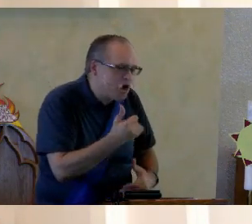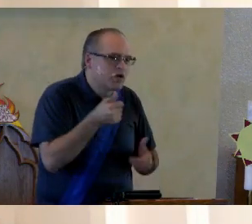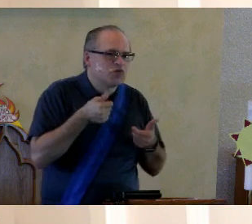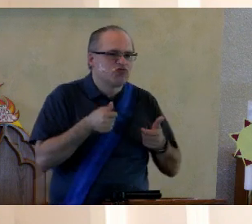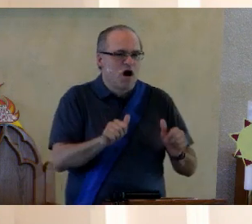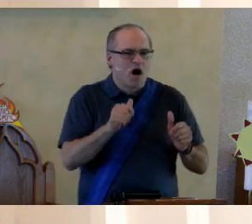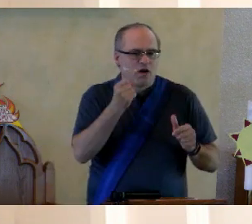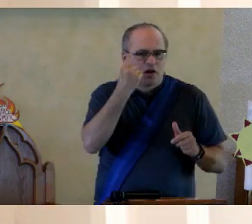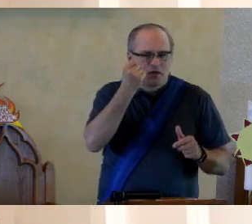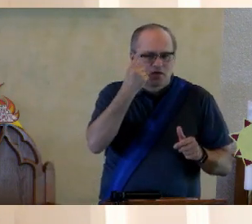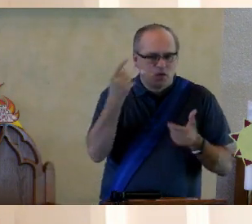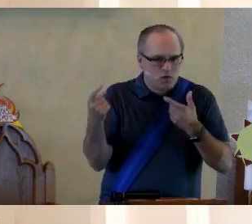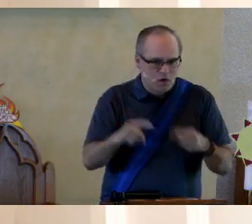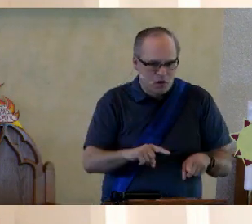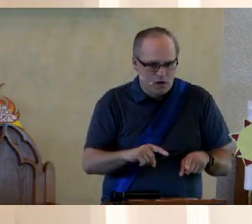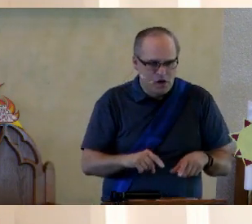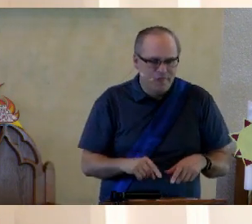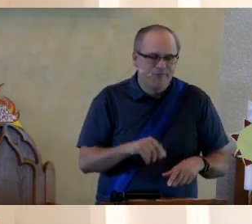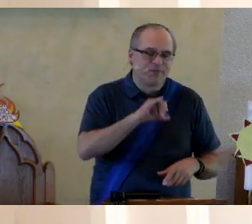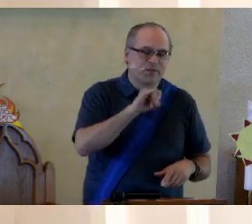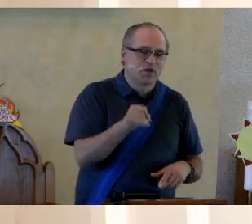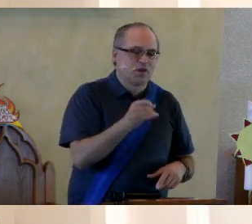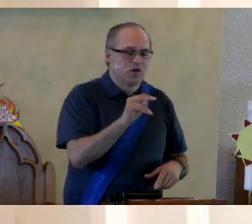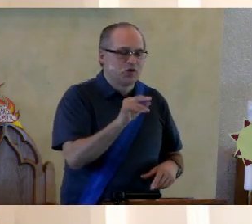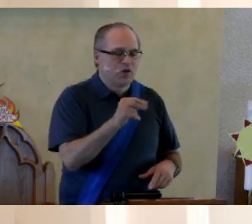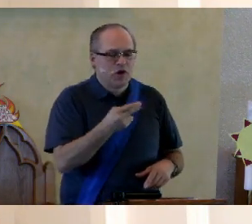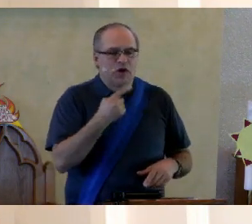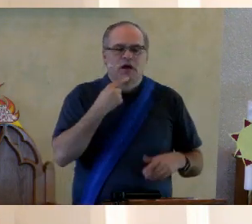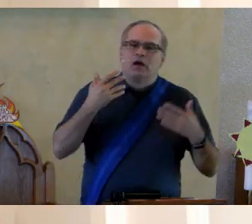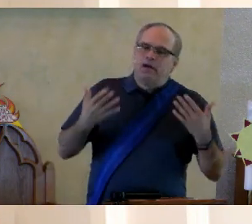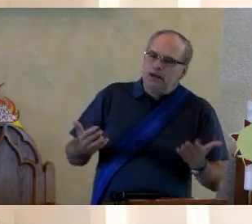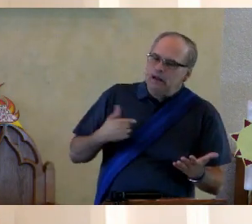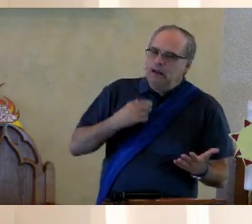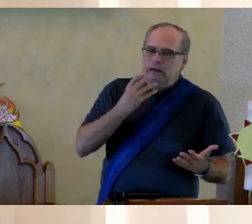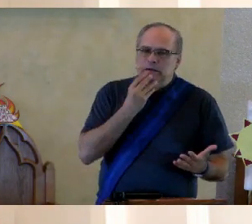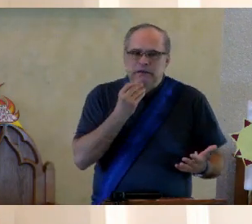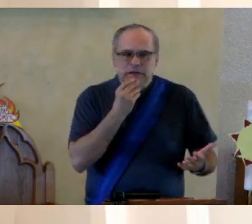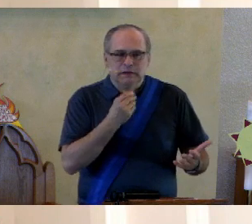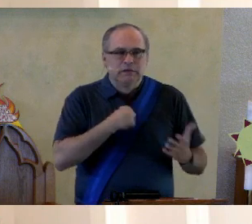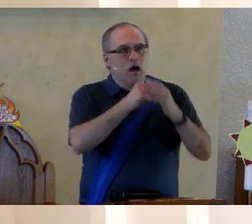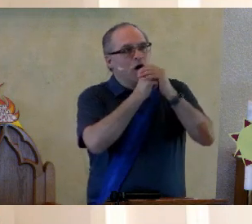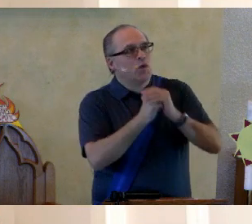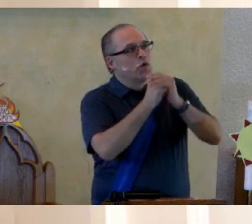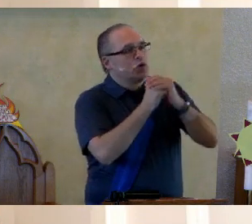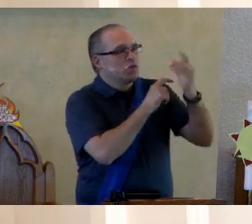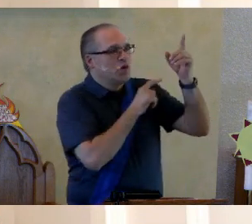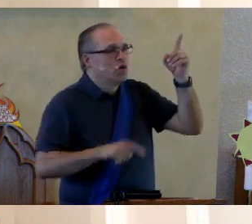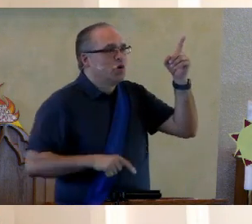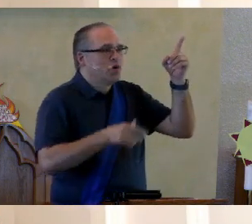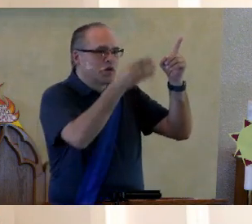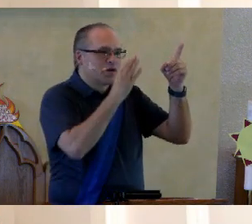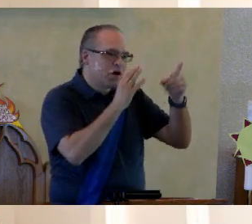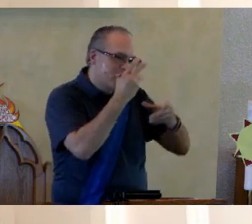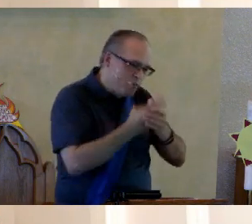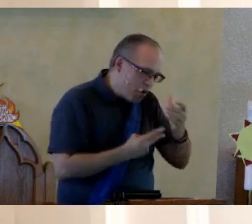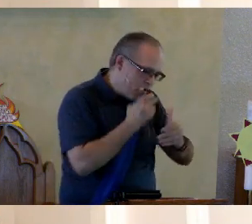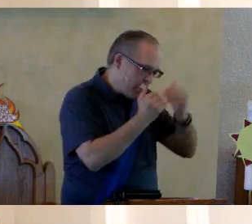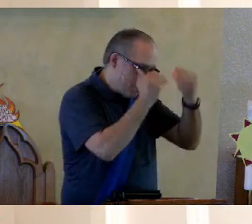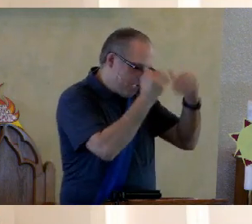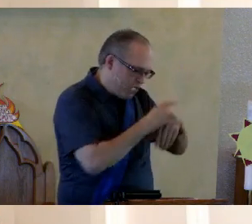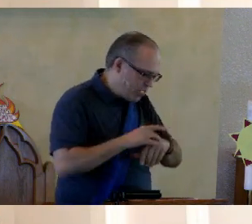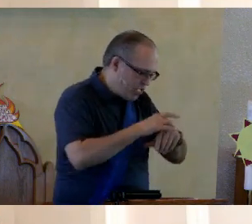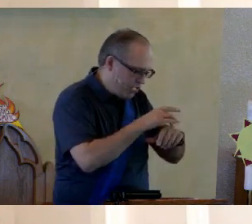Jonah fessed up and declared, "Well, I'm a Hebrew, and I worship the Lord, the God of heaven and earth, the one who made the sea